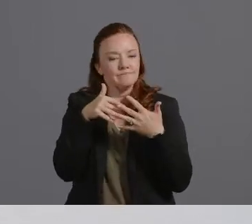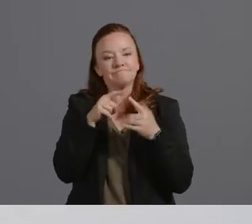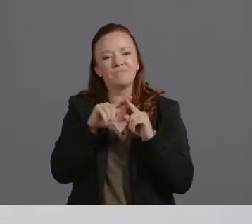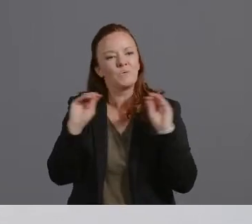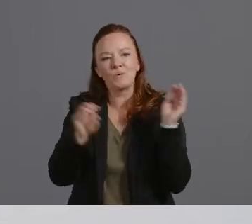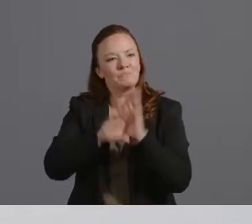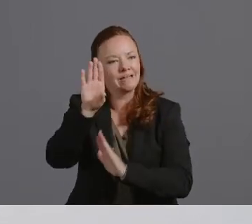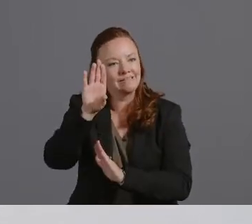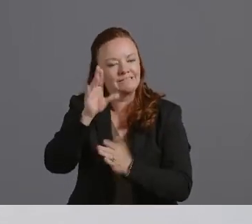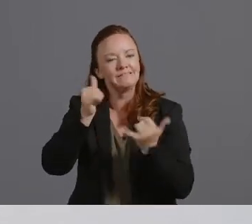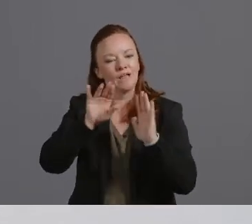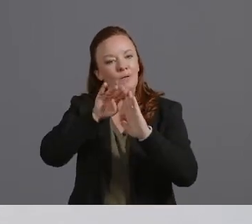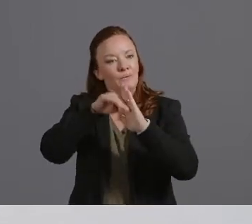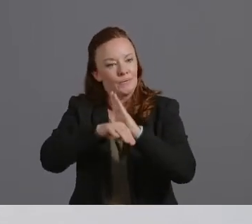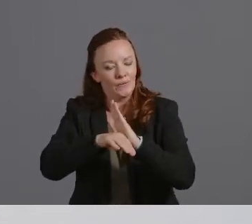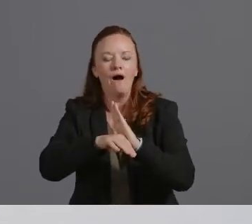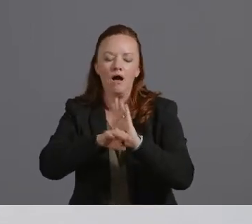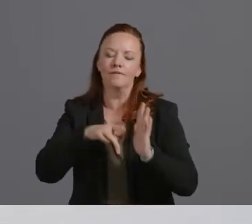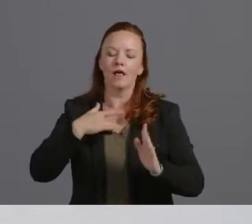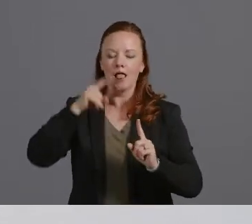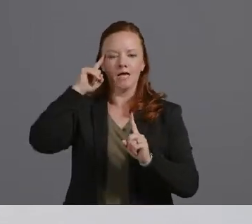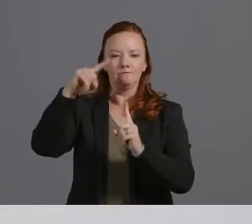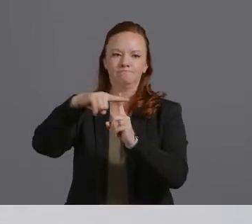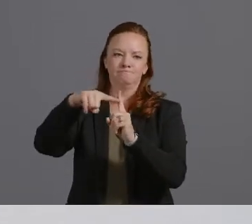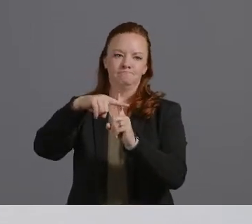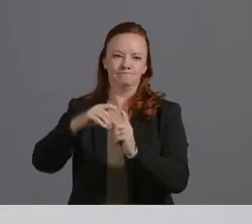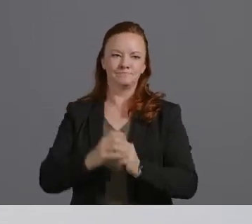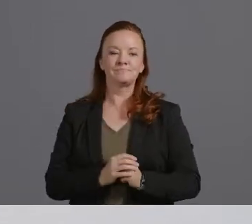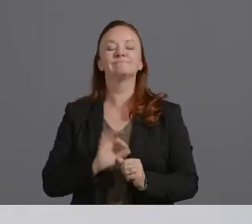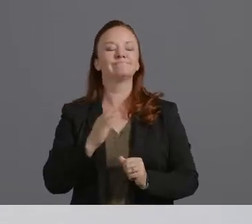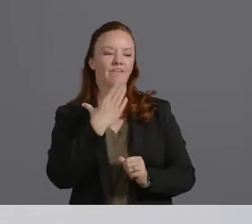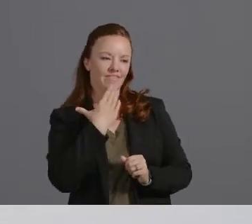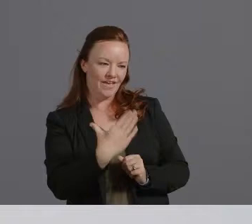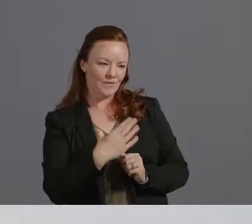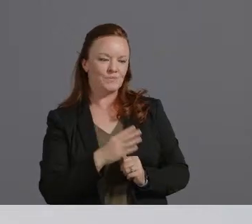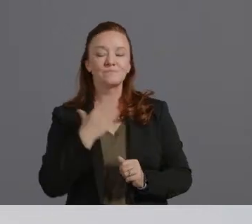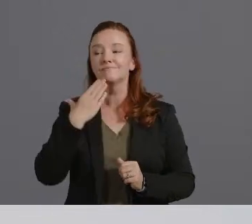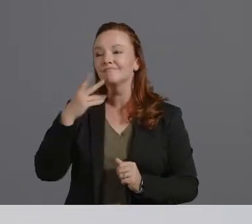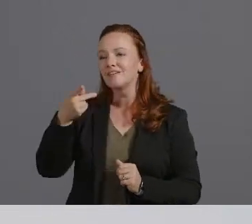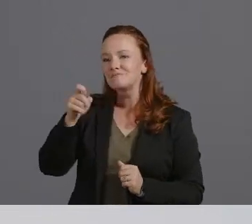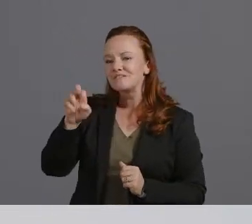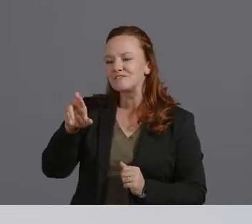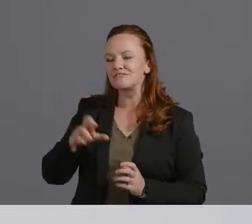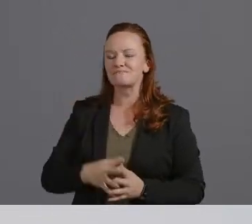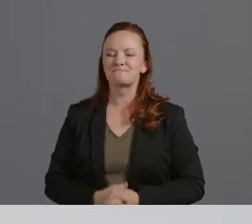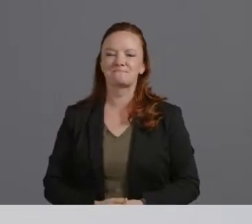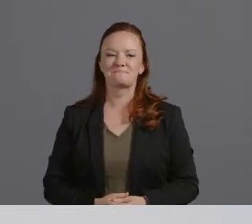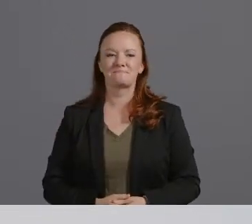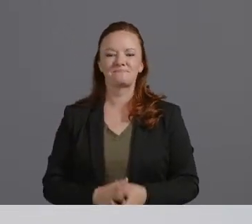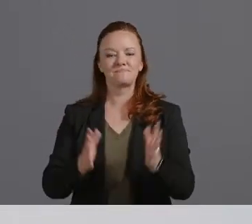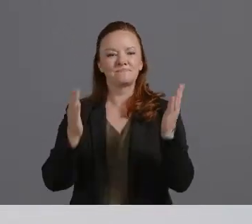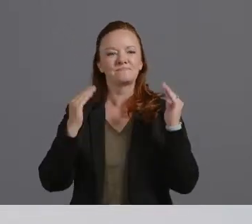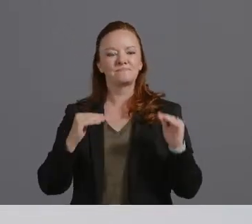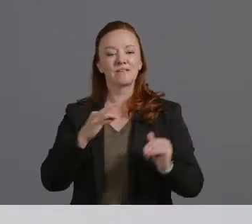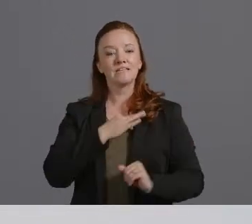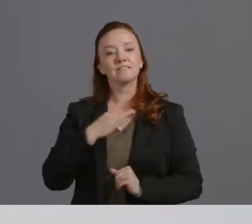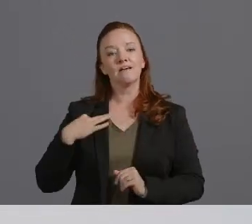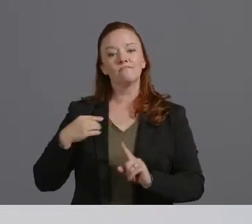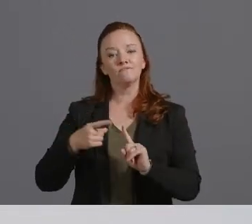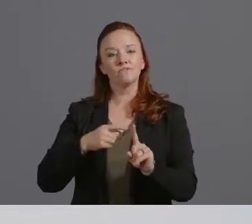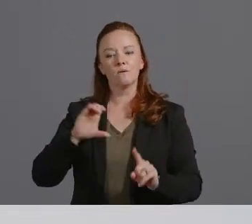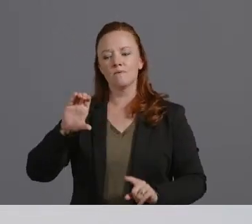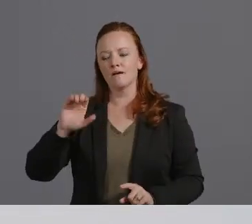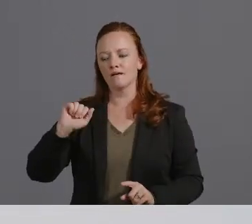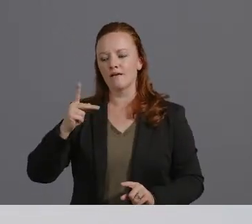see a decline, so that's promising. Very well. Thank you, Dr. Christ. Thanks, Peter. Next is a staff member at